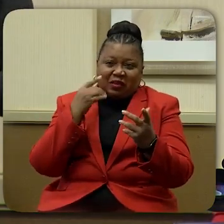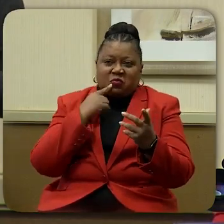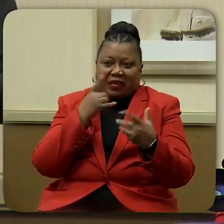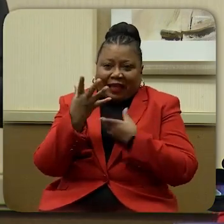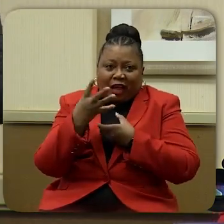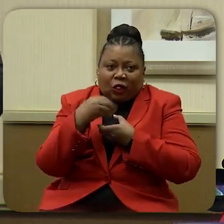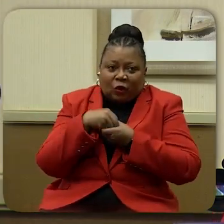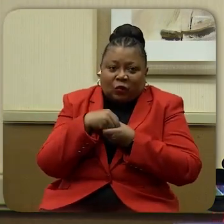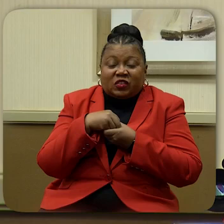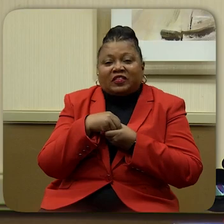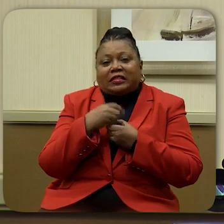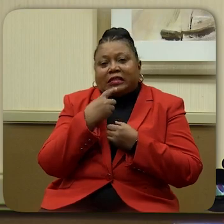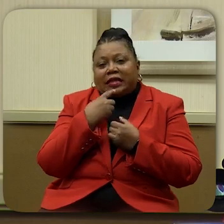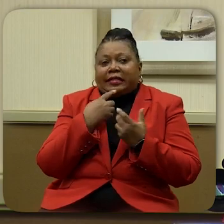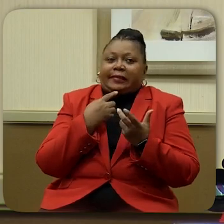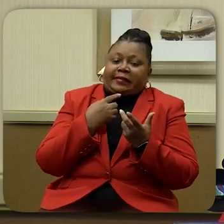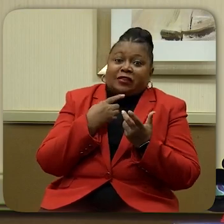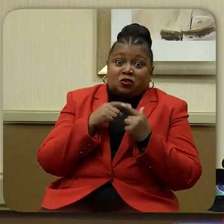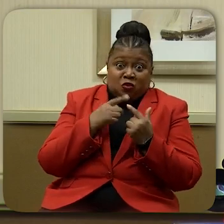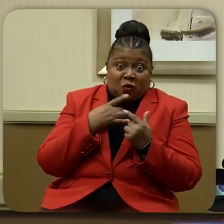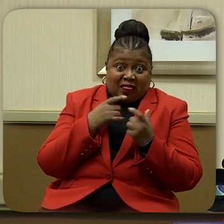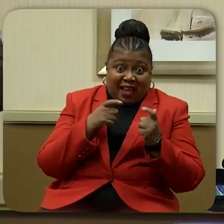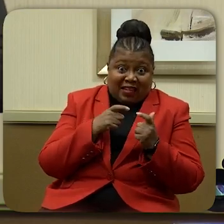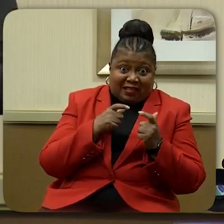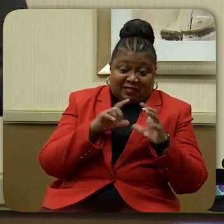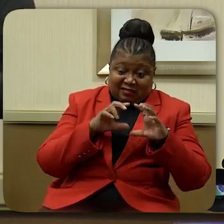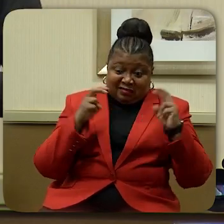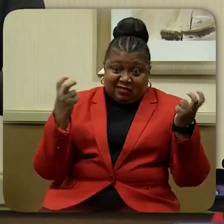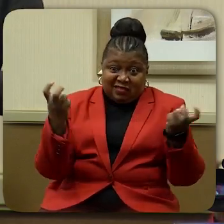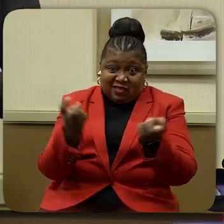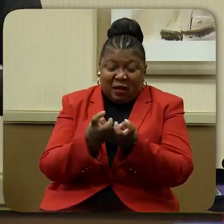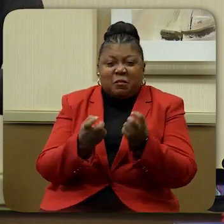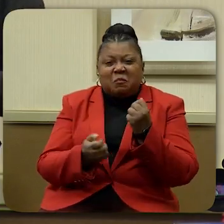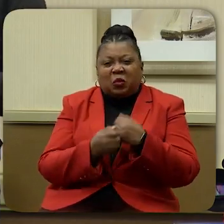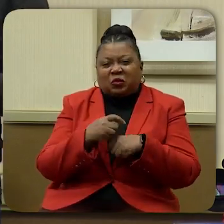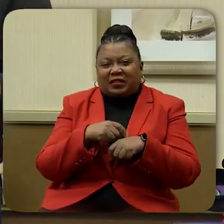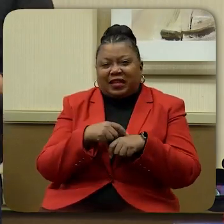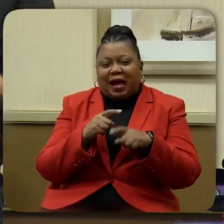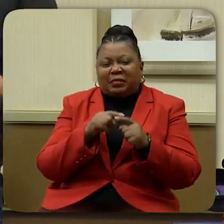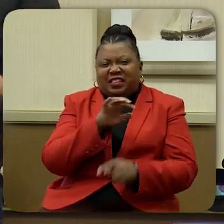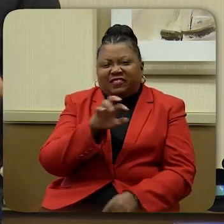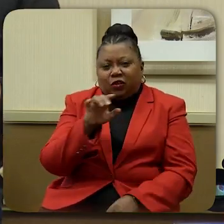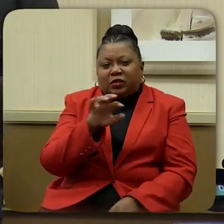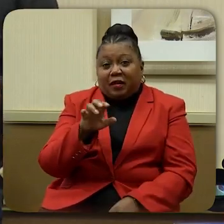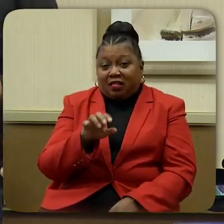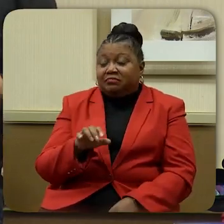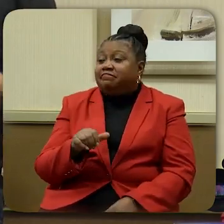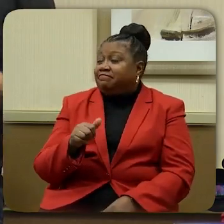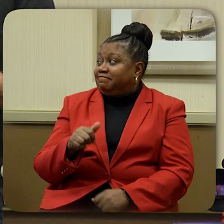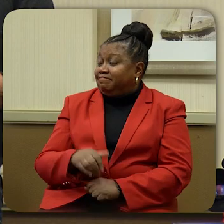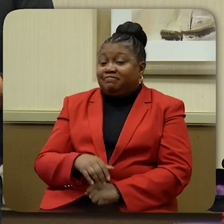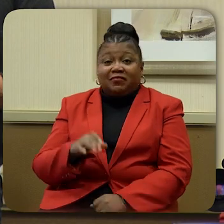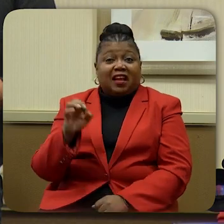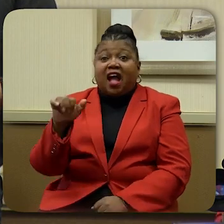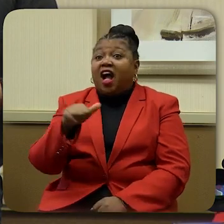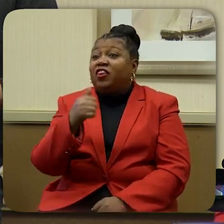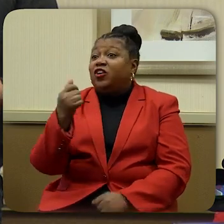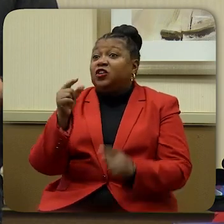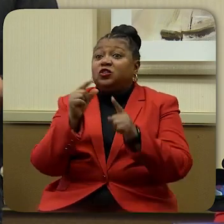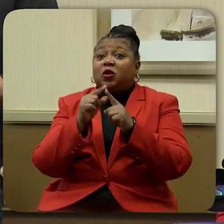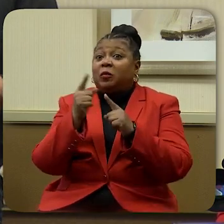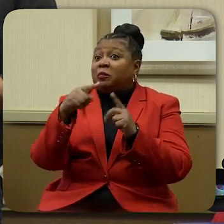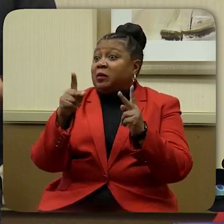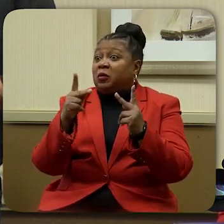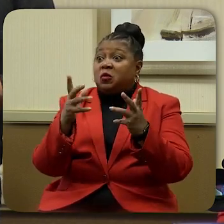be inclusive and say, do like a large circle. But most of the time it's finger spelled. Great. Are there any other terms